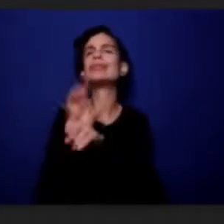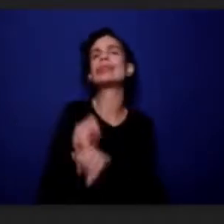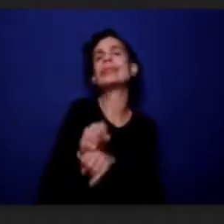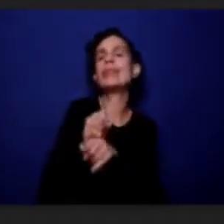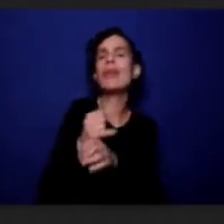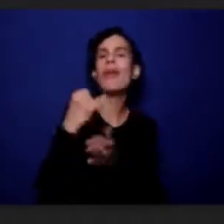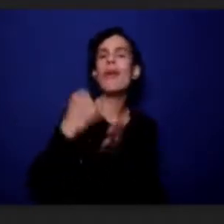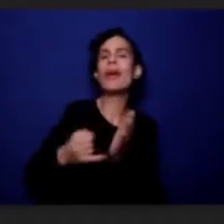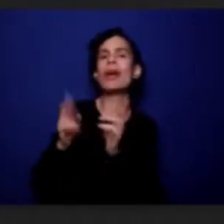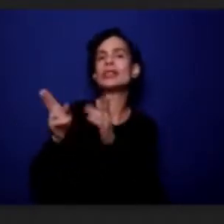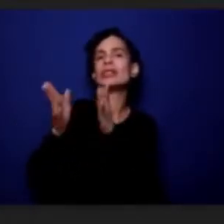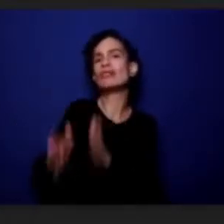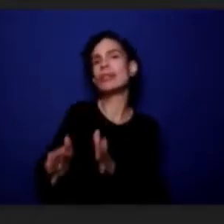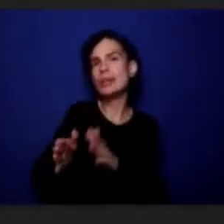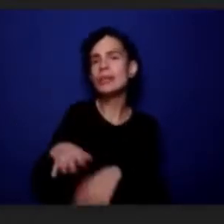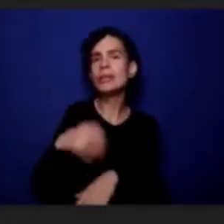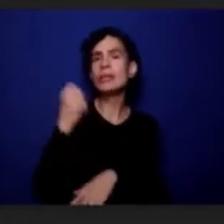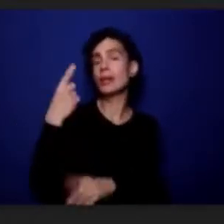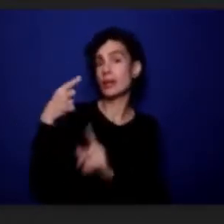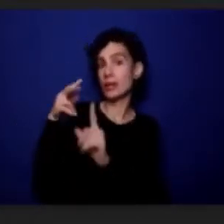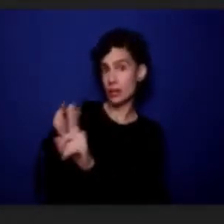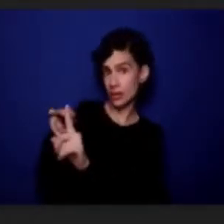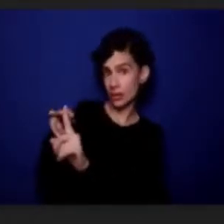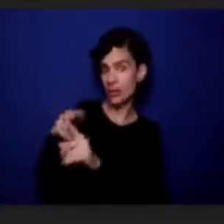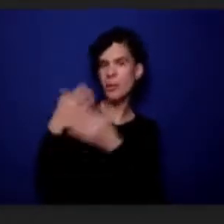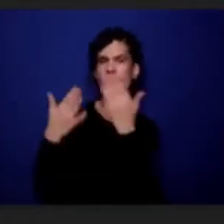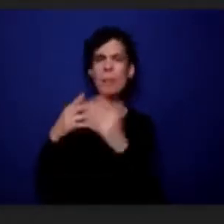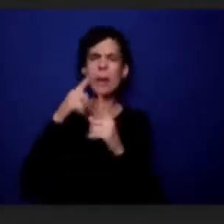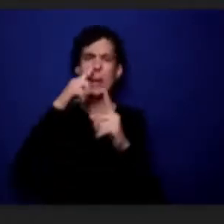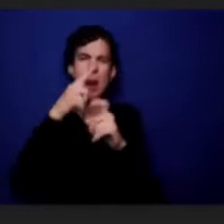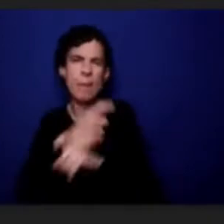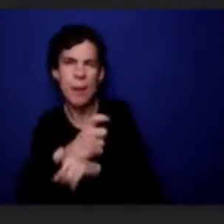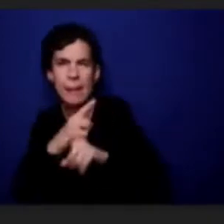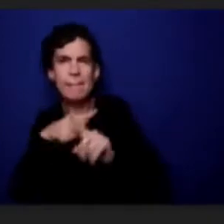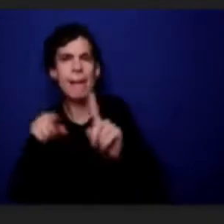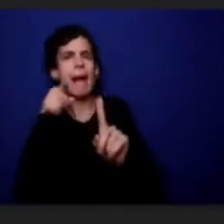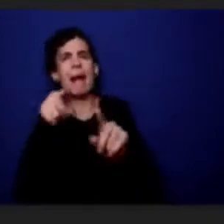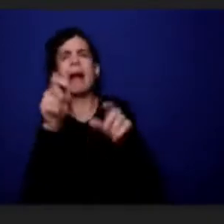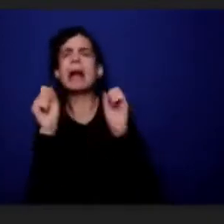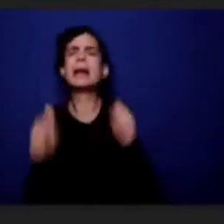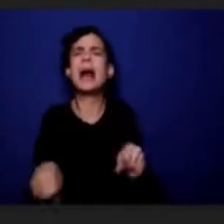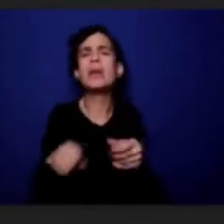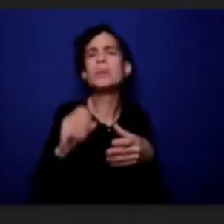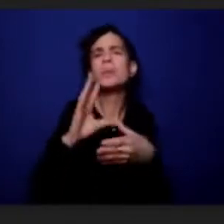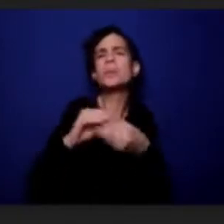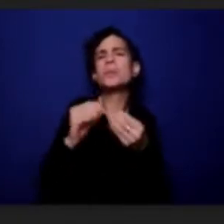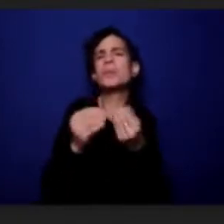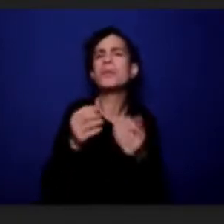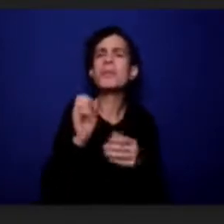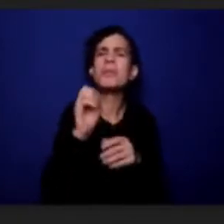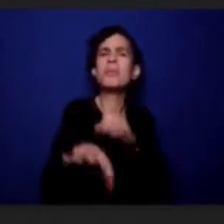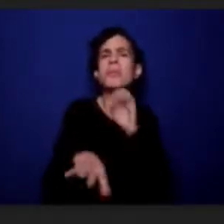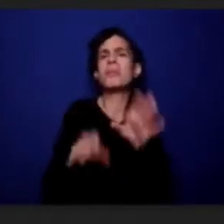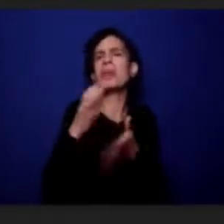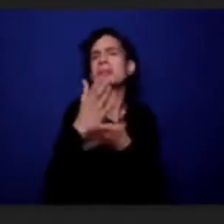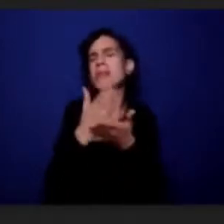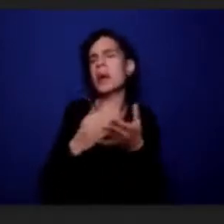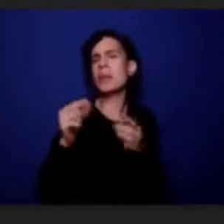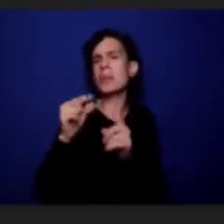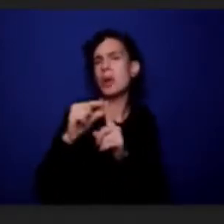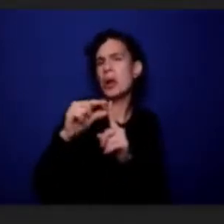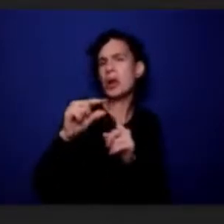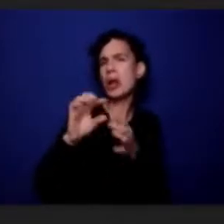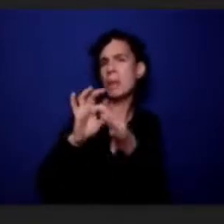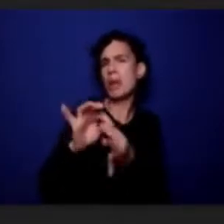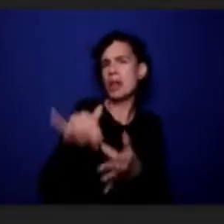of visual studies? I know I myself sort of consider myself a fairly traditional art historian, so thinking about